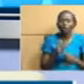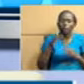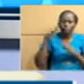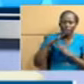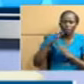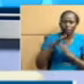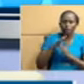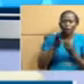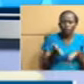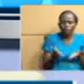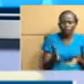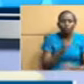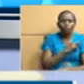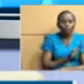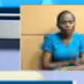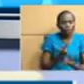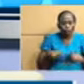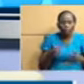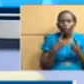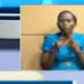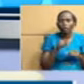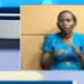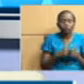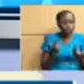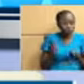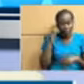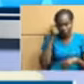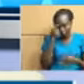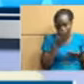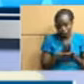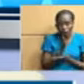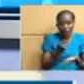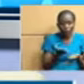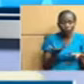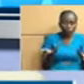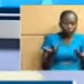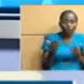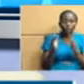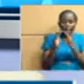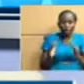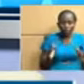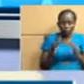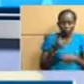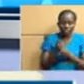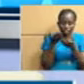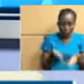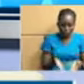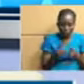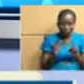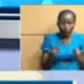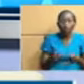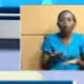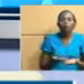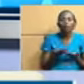available resources, we are also looking to the fact that government has said, okay, within our domestic budgets, we've allocated, for example, 1